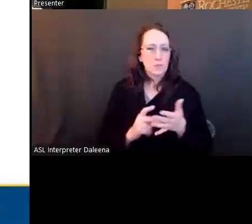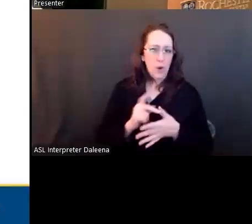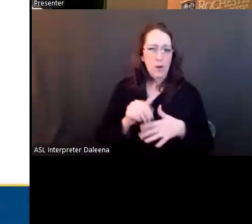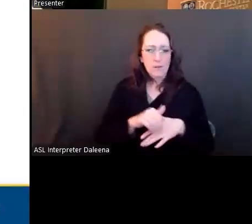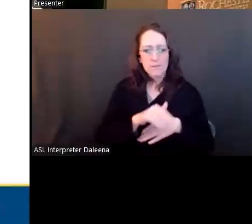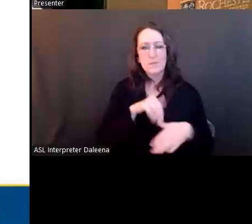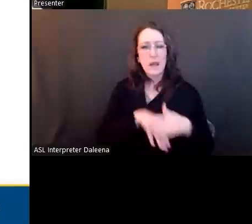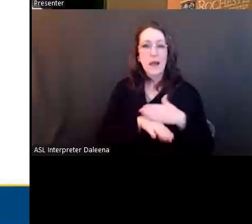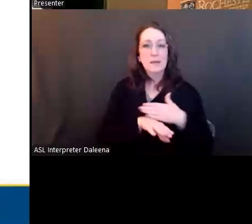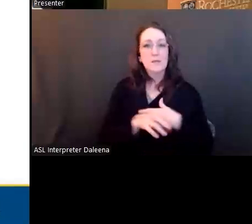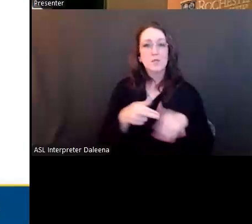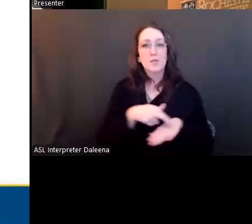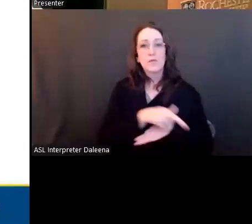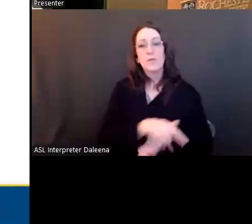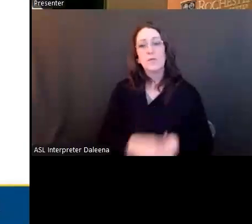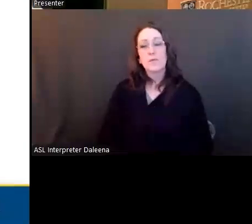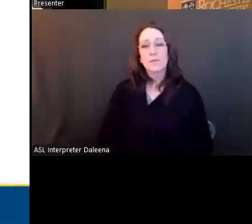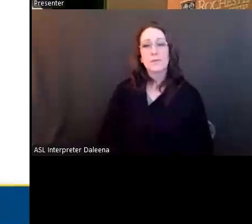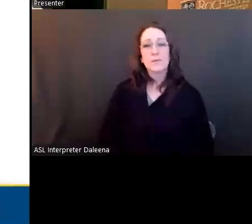access referral.